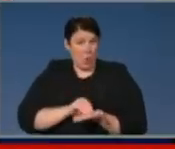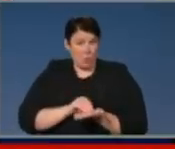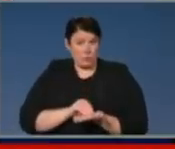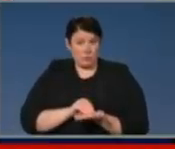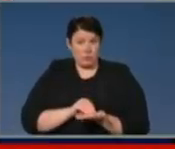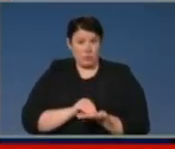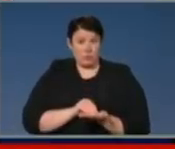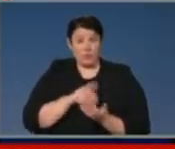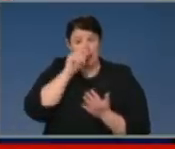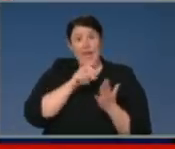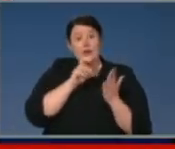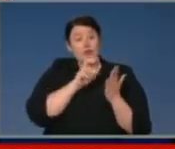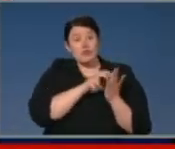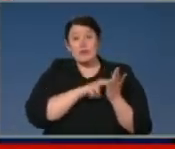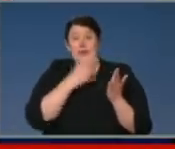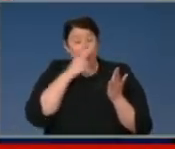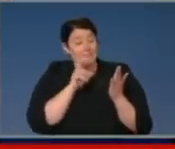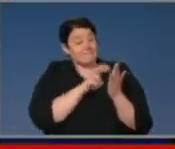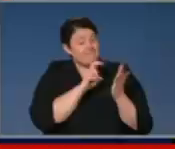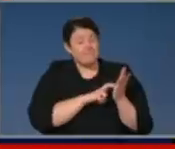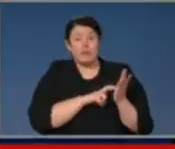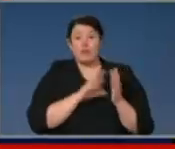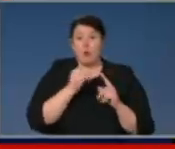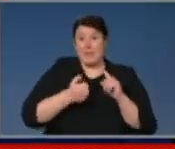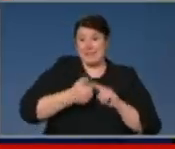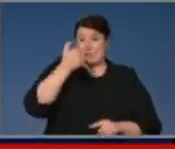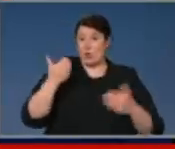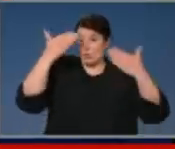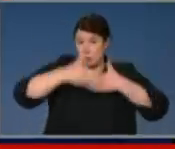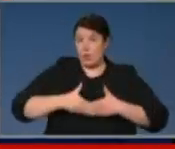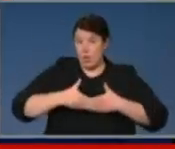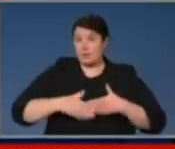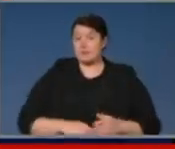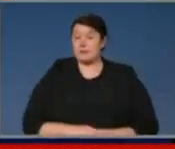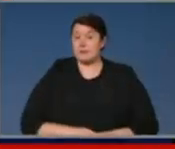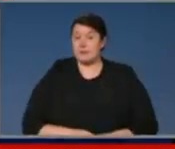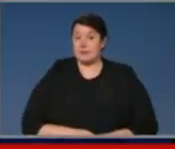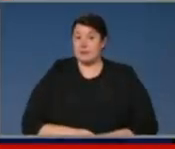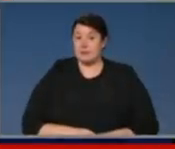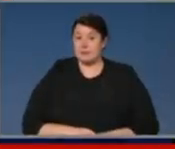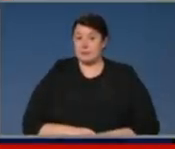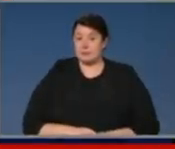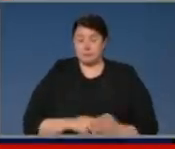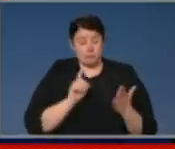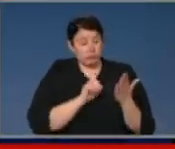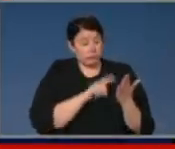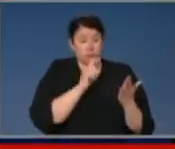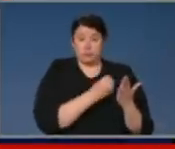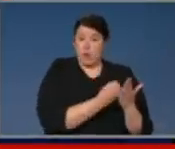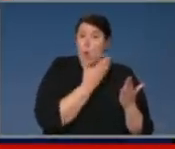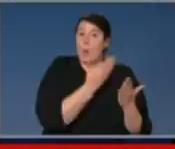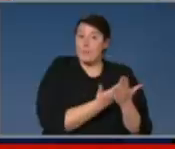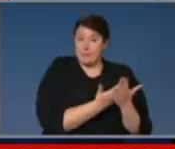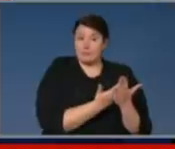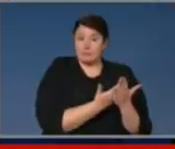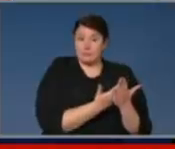from 6 p.m. today. You then have your app open. It provides a